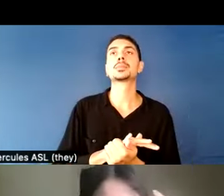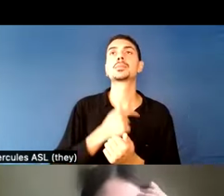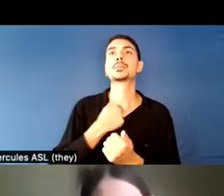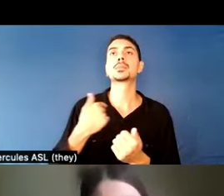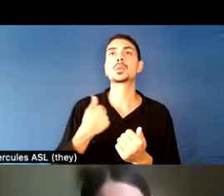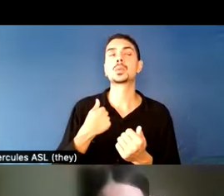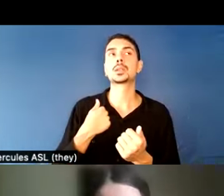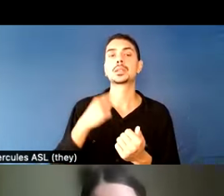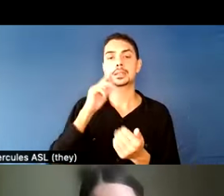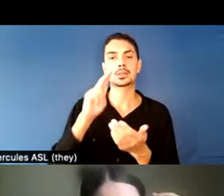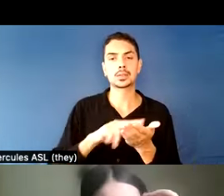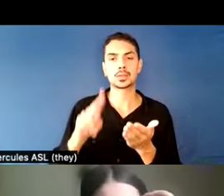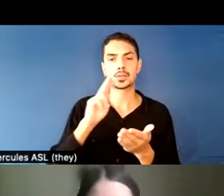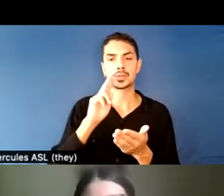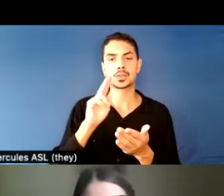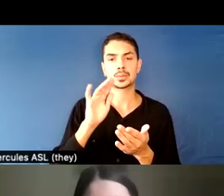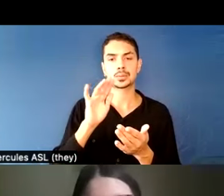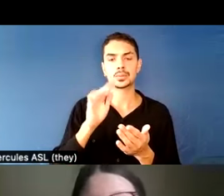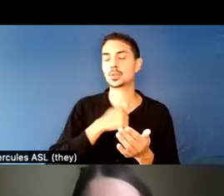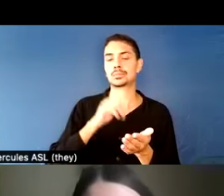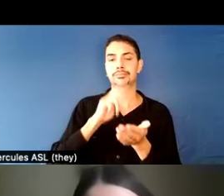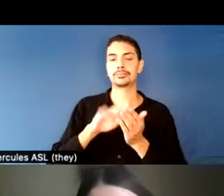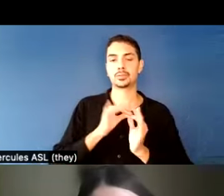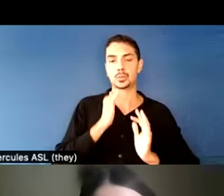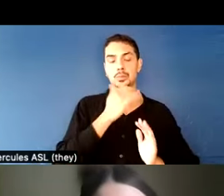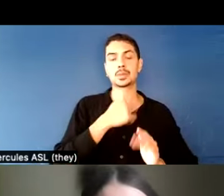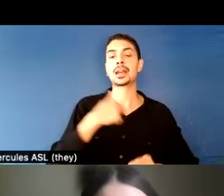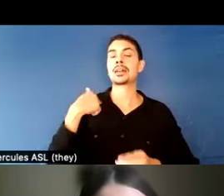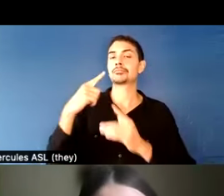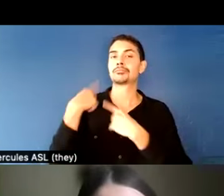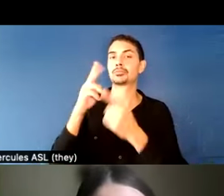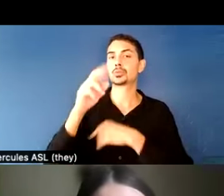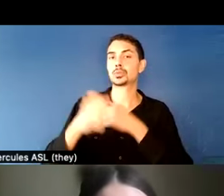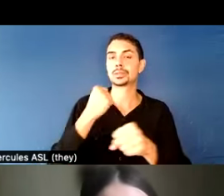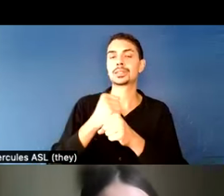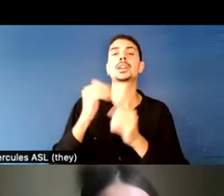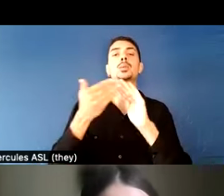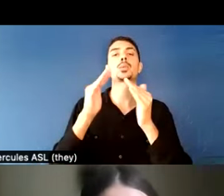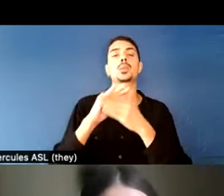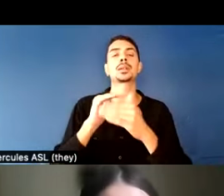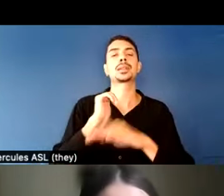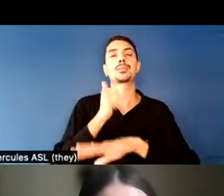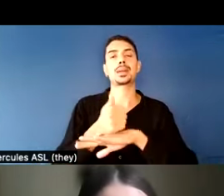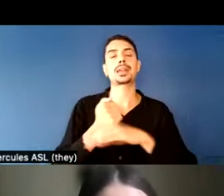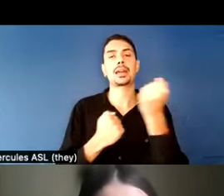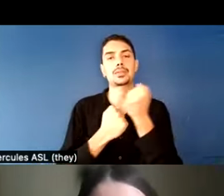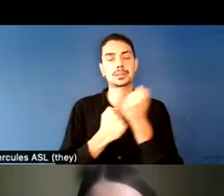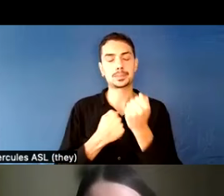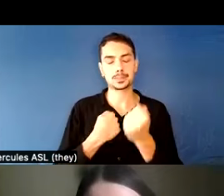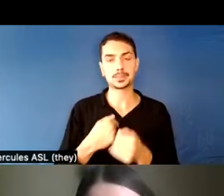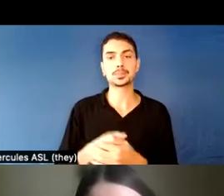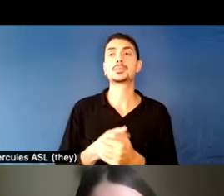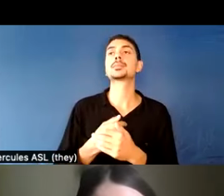years, and prior to that, I got my start, as a lot of people do, in that community-based advocacy. I was at a